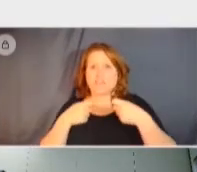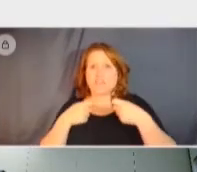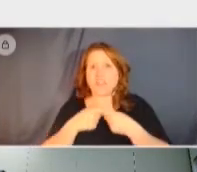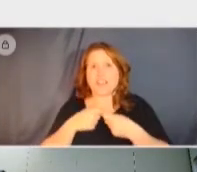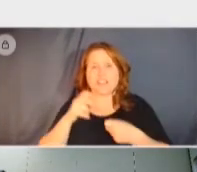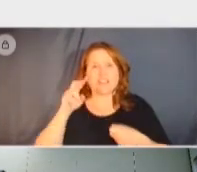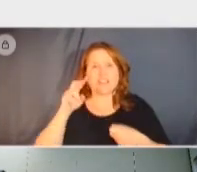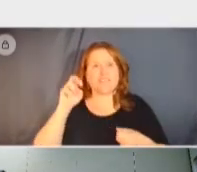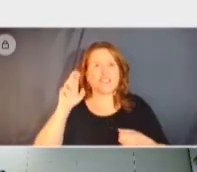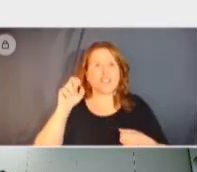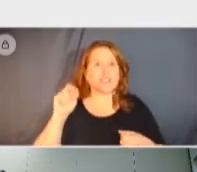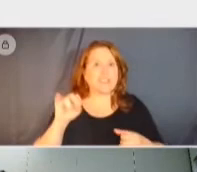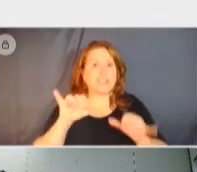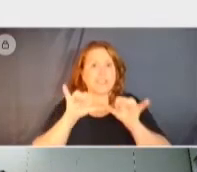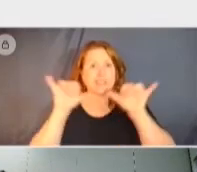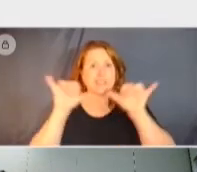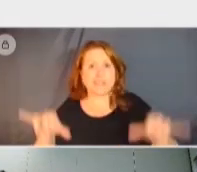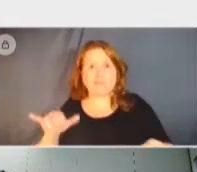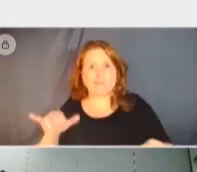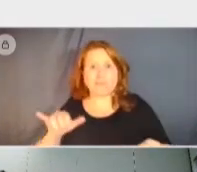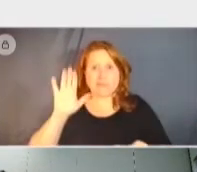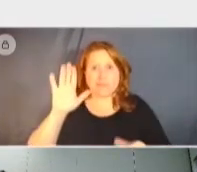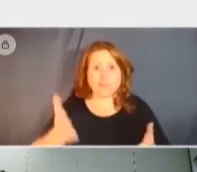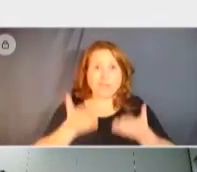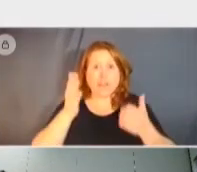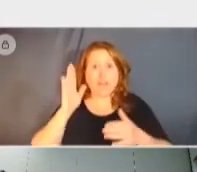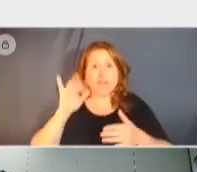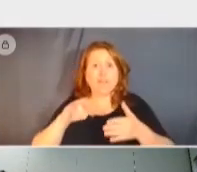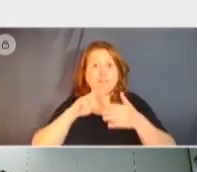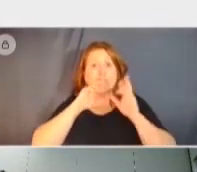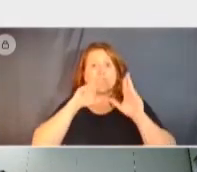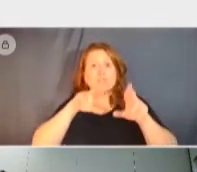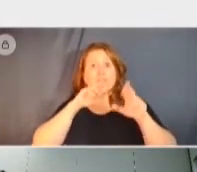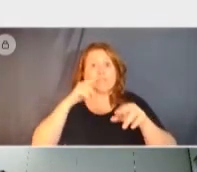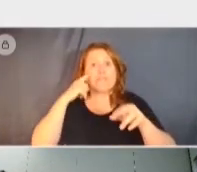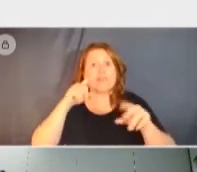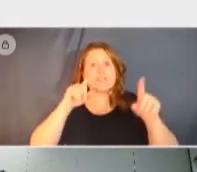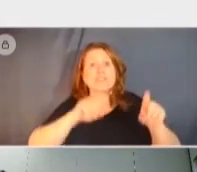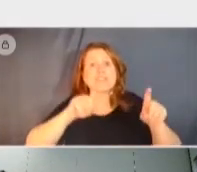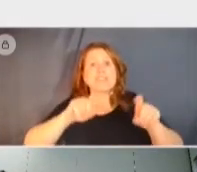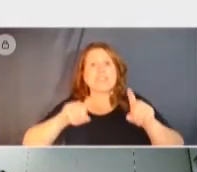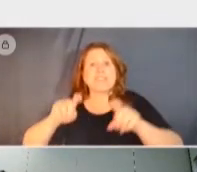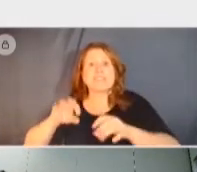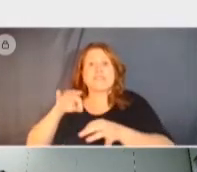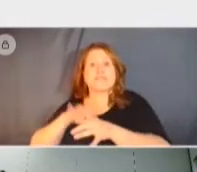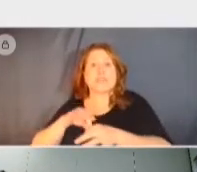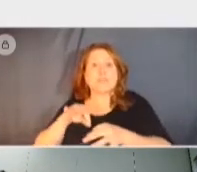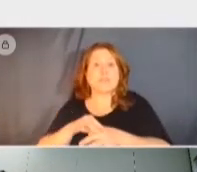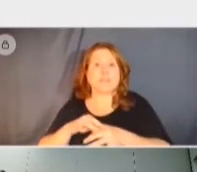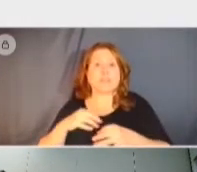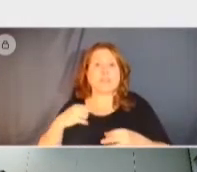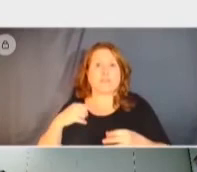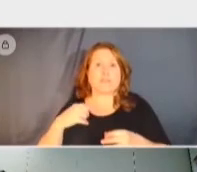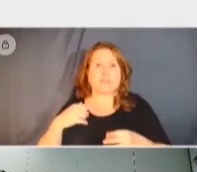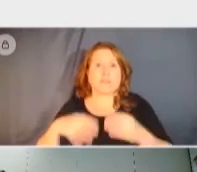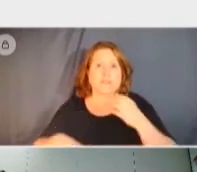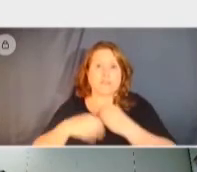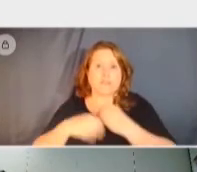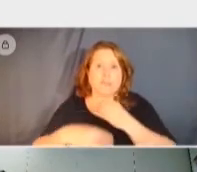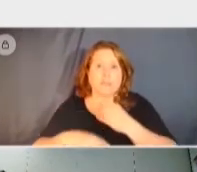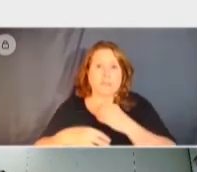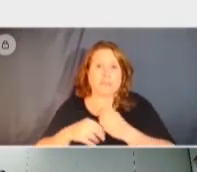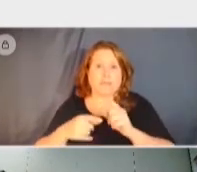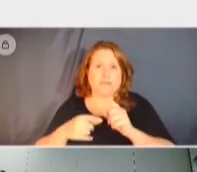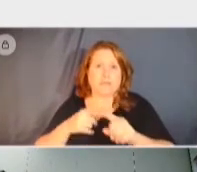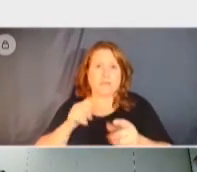commissioners with those testing reports, and these configurations are on the agenda for your consideration later in the meeting. We continue to work with